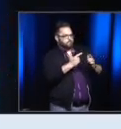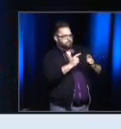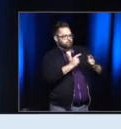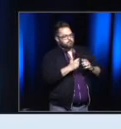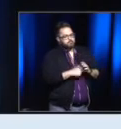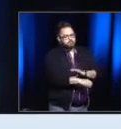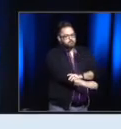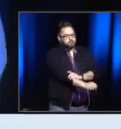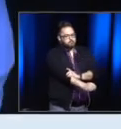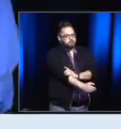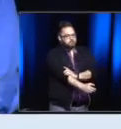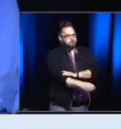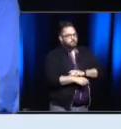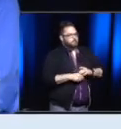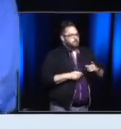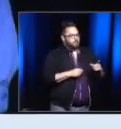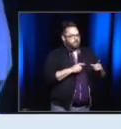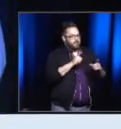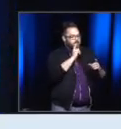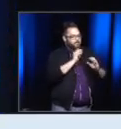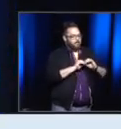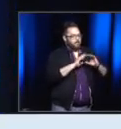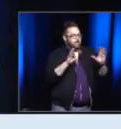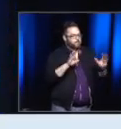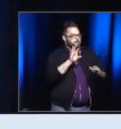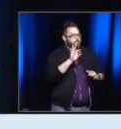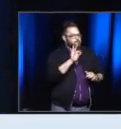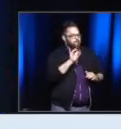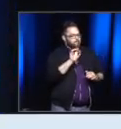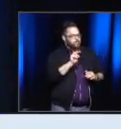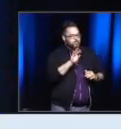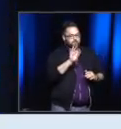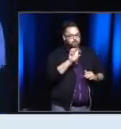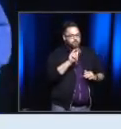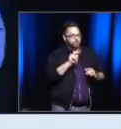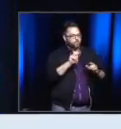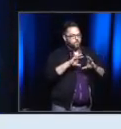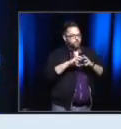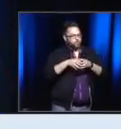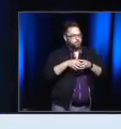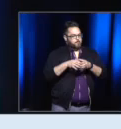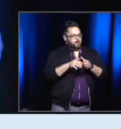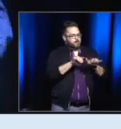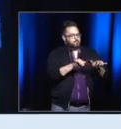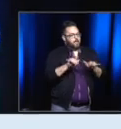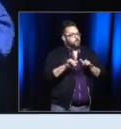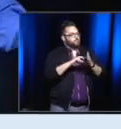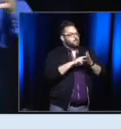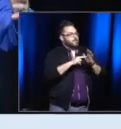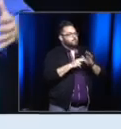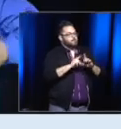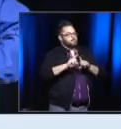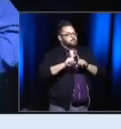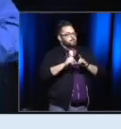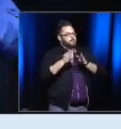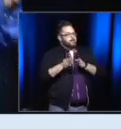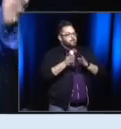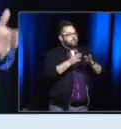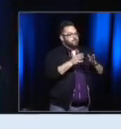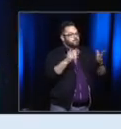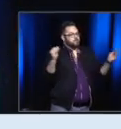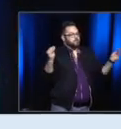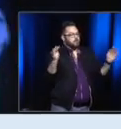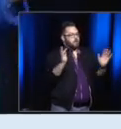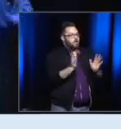guys have a classic fission-fusion grouping pattern, which means that individuals in different combinations come together and split up throughout